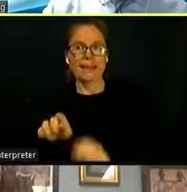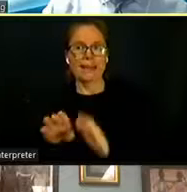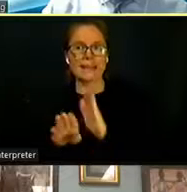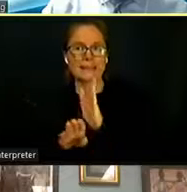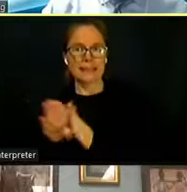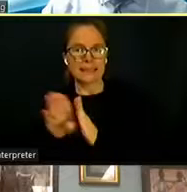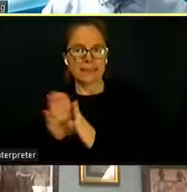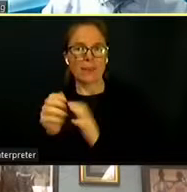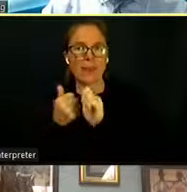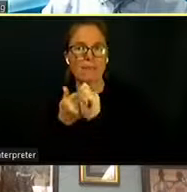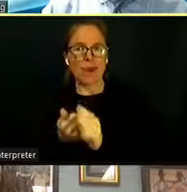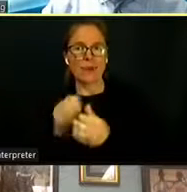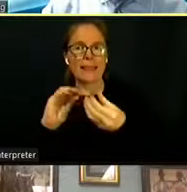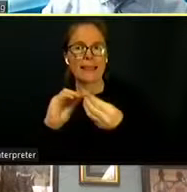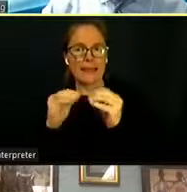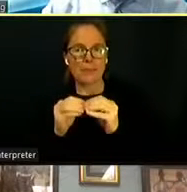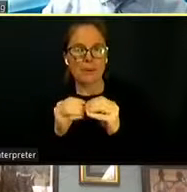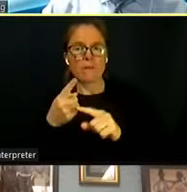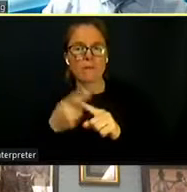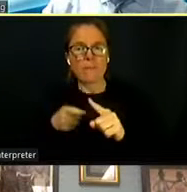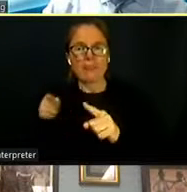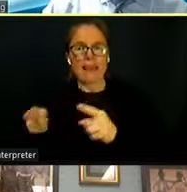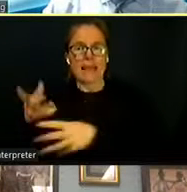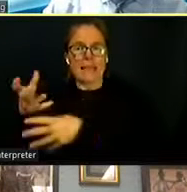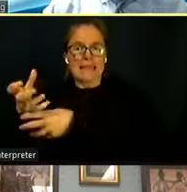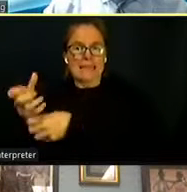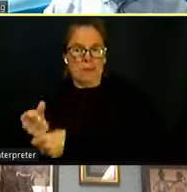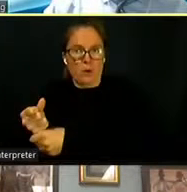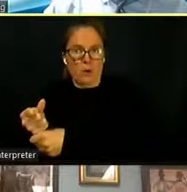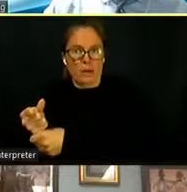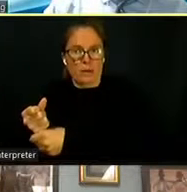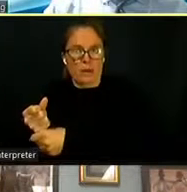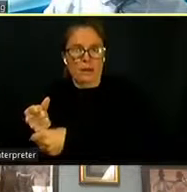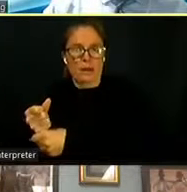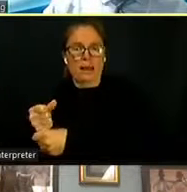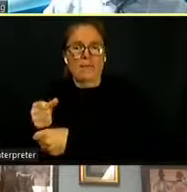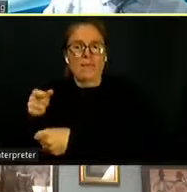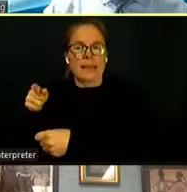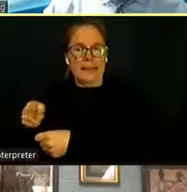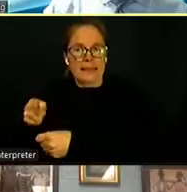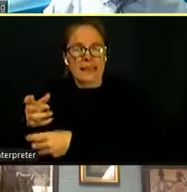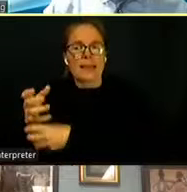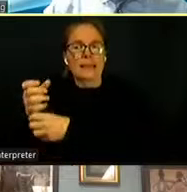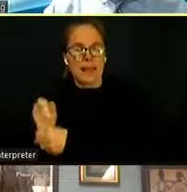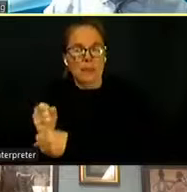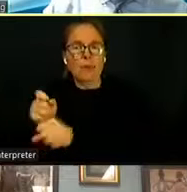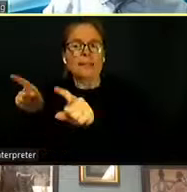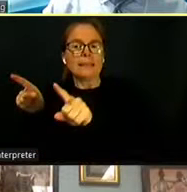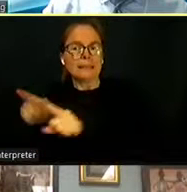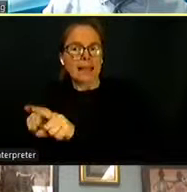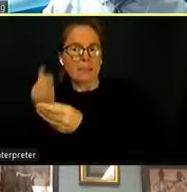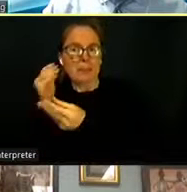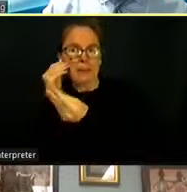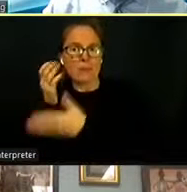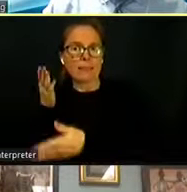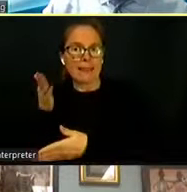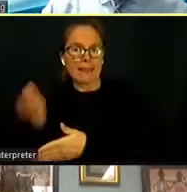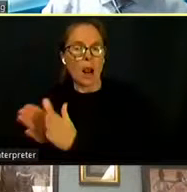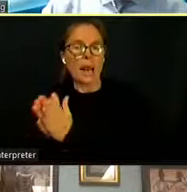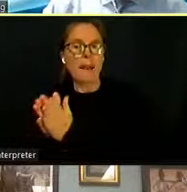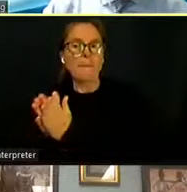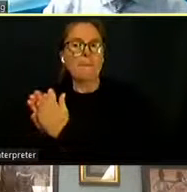number that's in the budget summary. So the budget summary, in a way, that is in a book, it's the same set of data, but it's in a book format